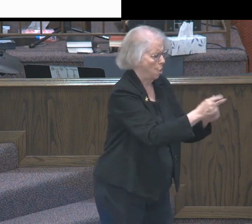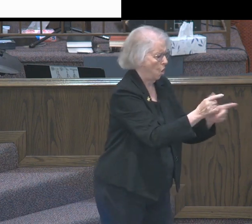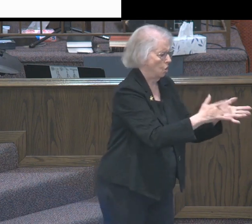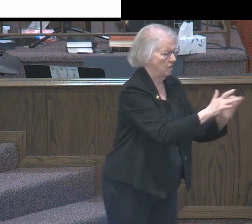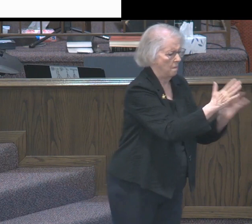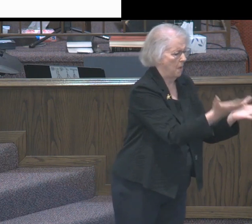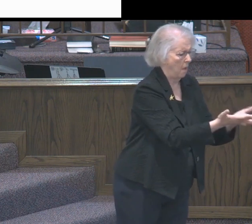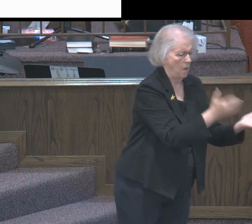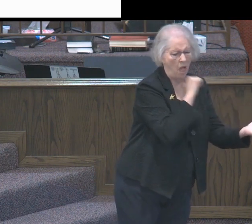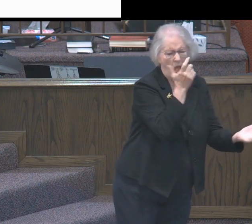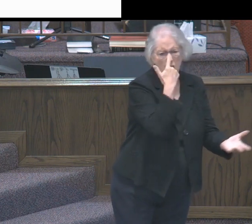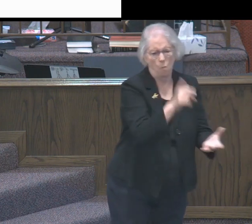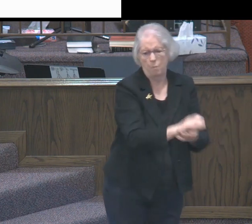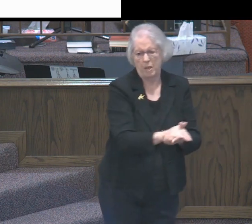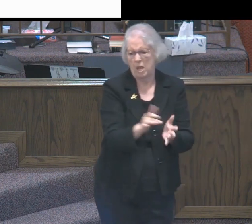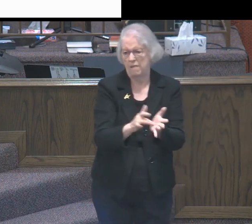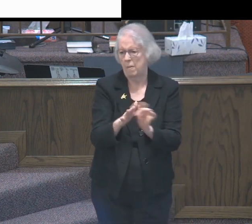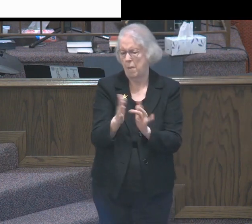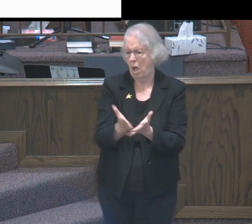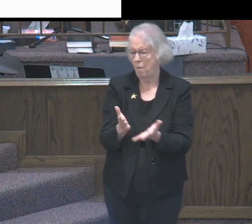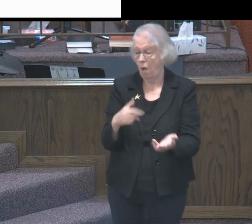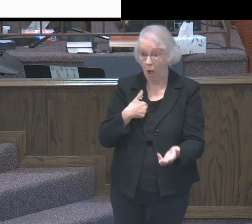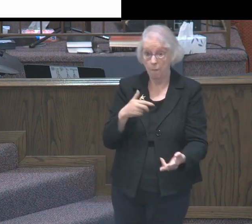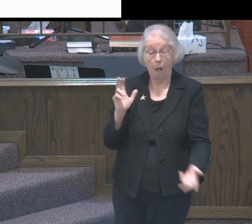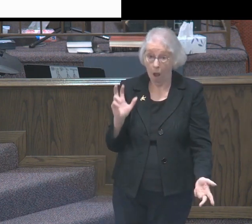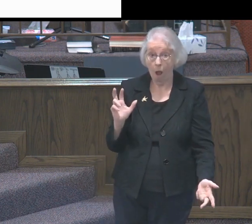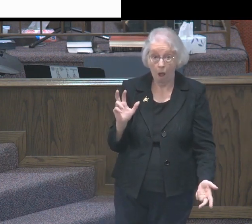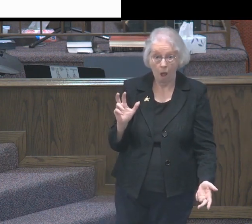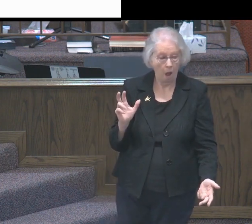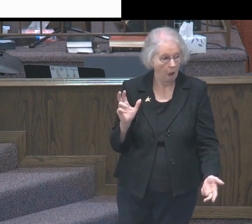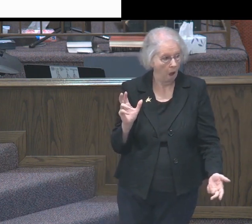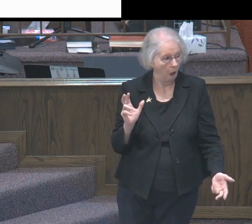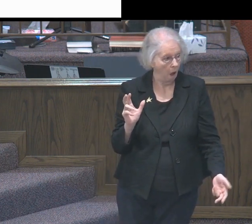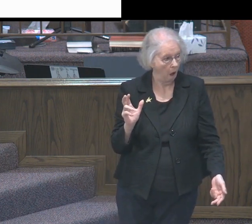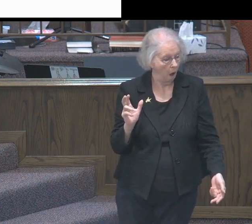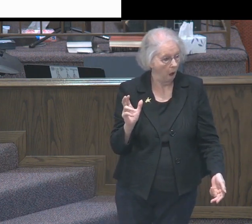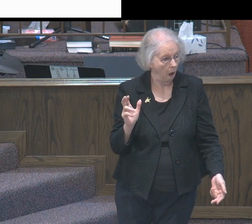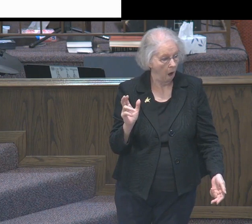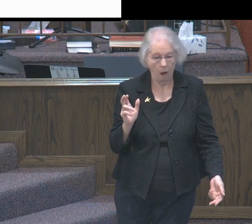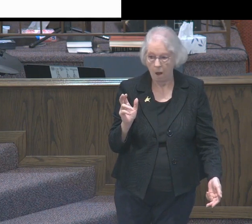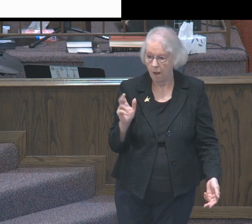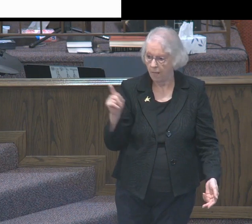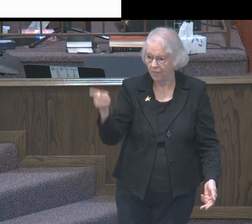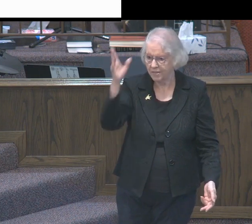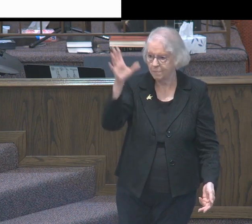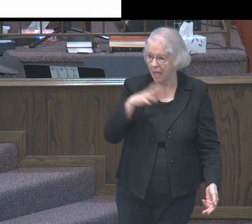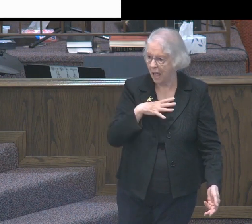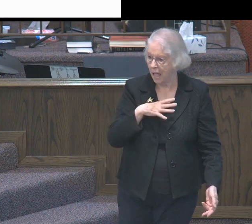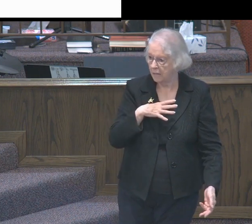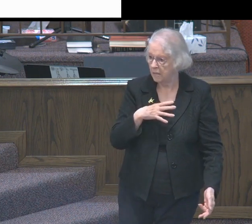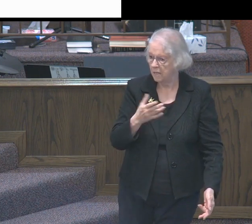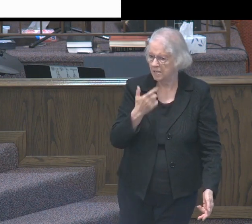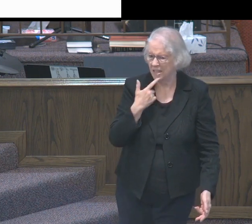You should, as a believer, defend the authority of God's word. And finally, what we should do with God's word is